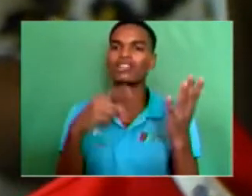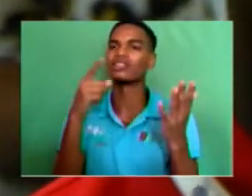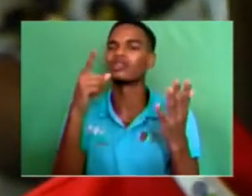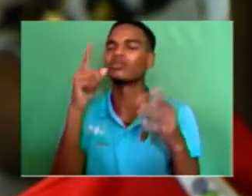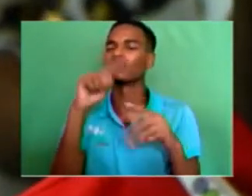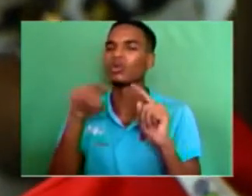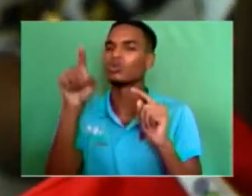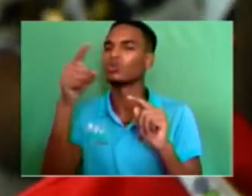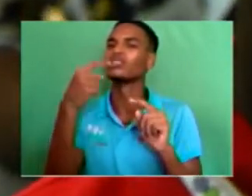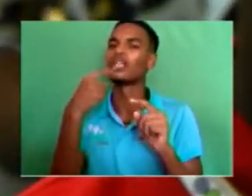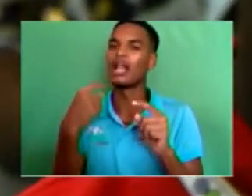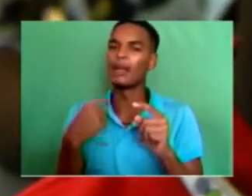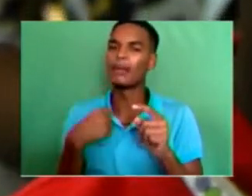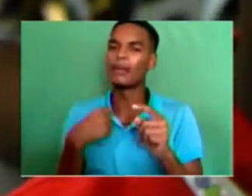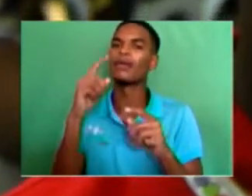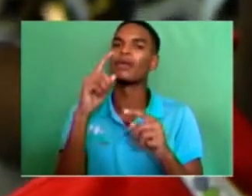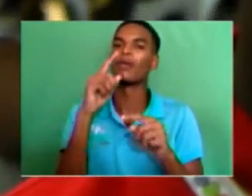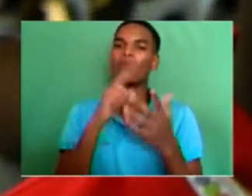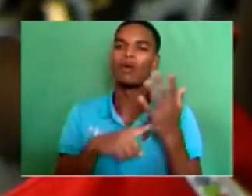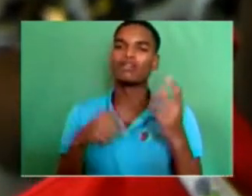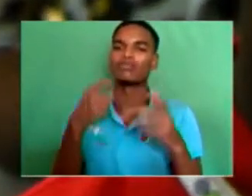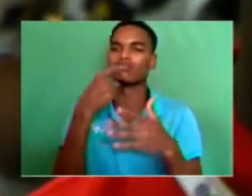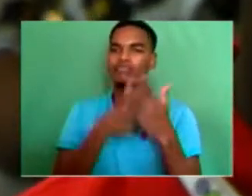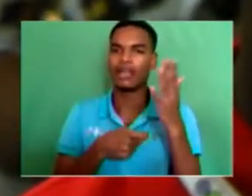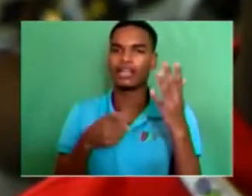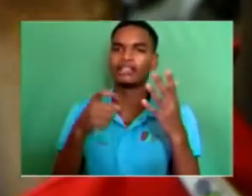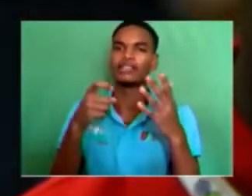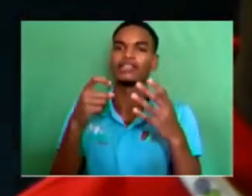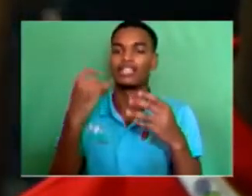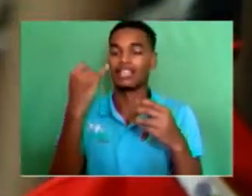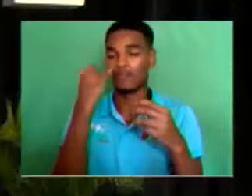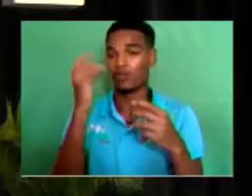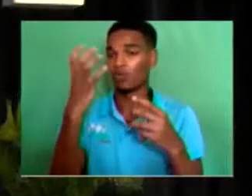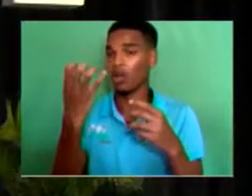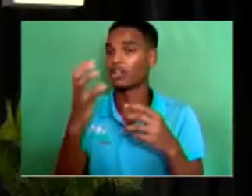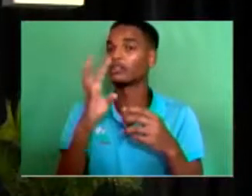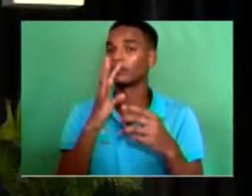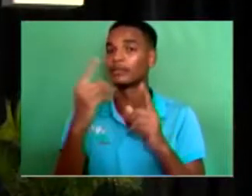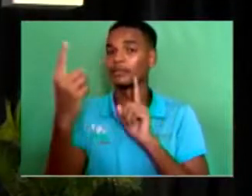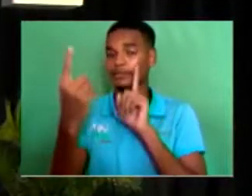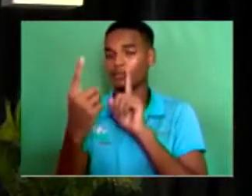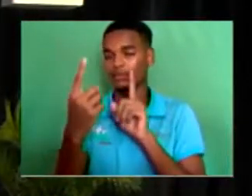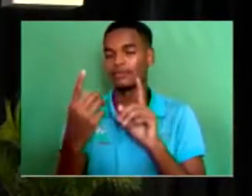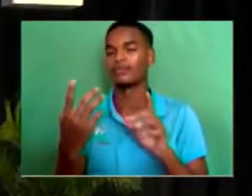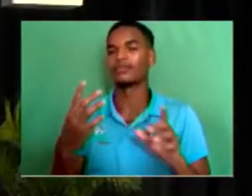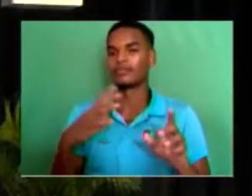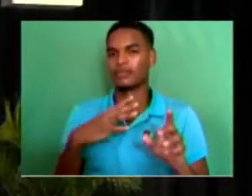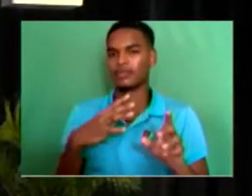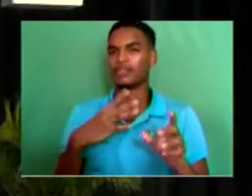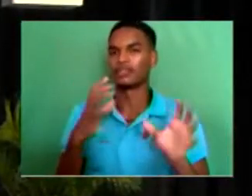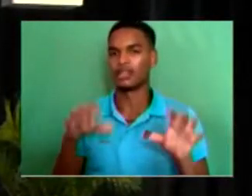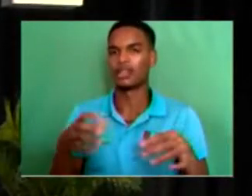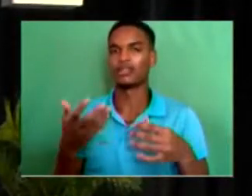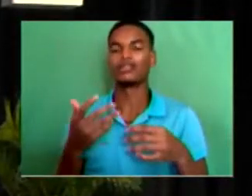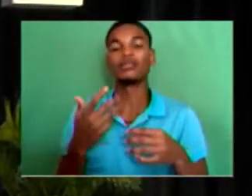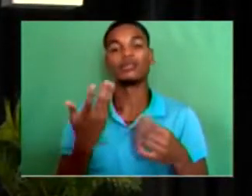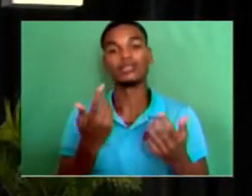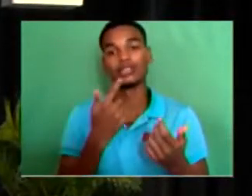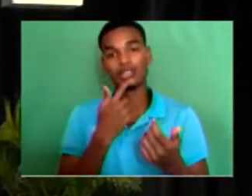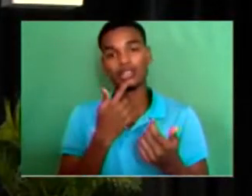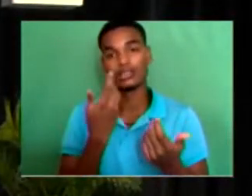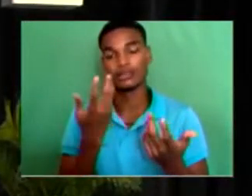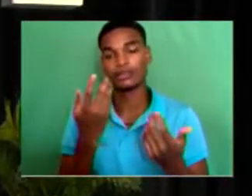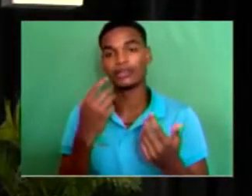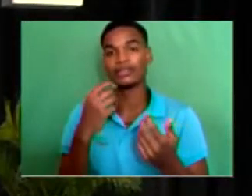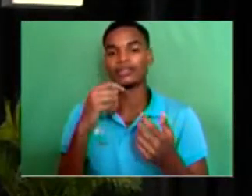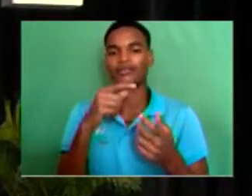you're able to speak to that and to what extent. I would start just by saying, I'm assuming it would be a subset